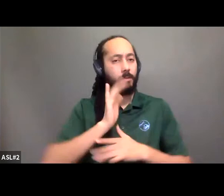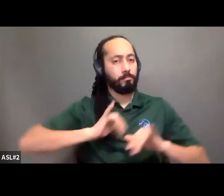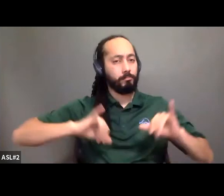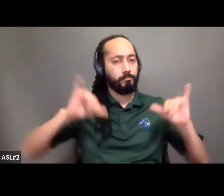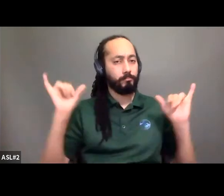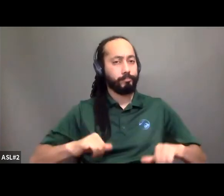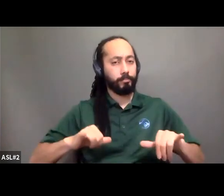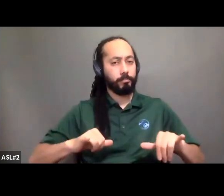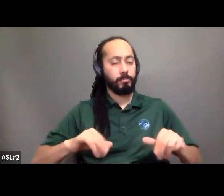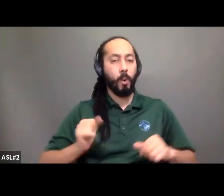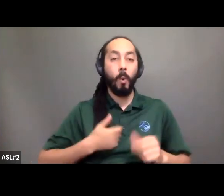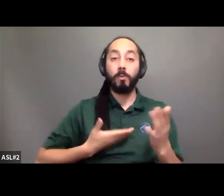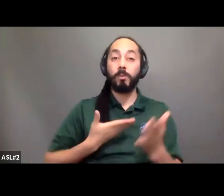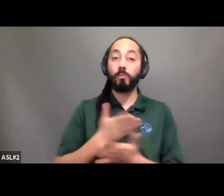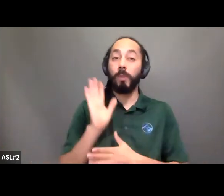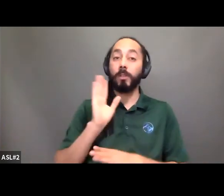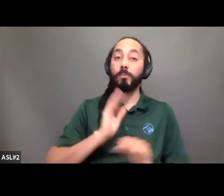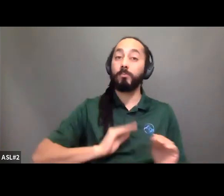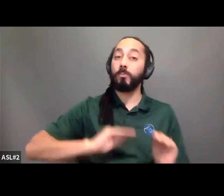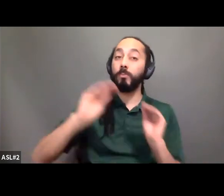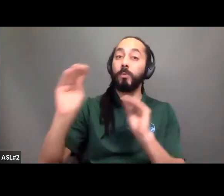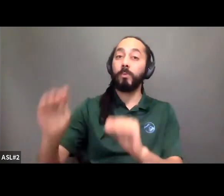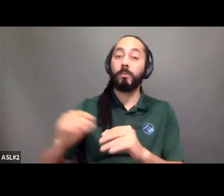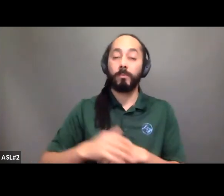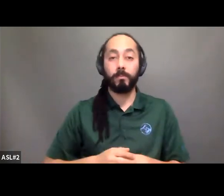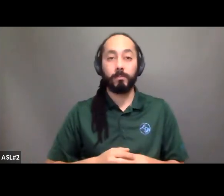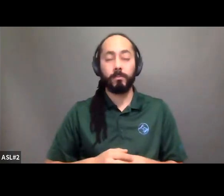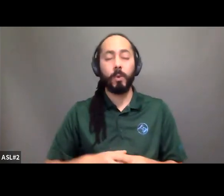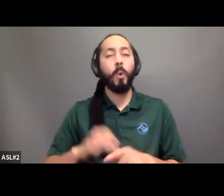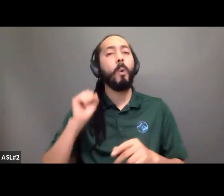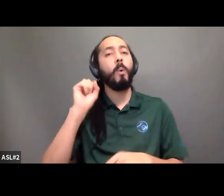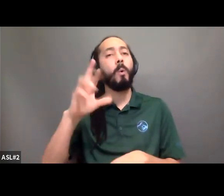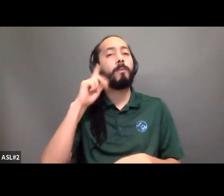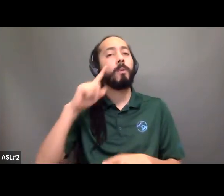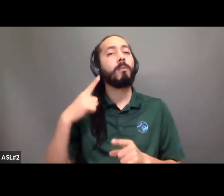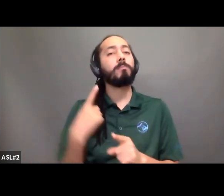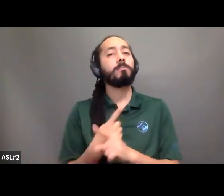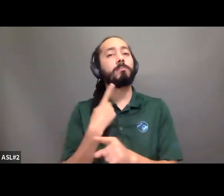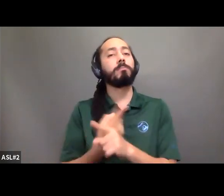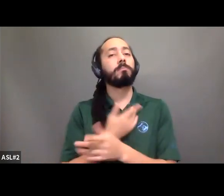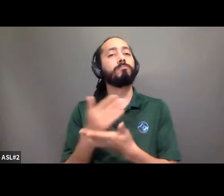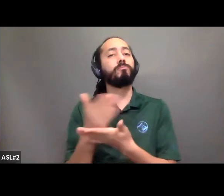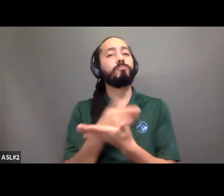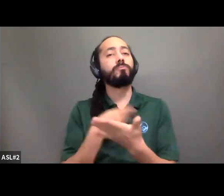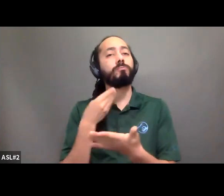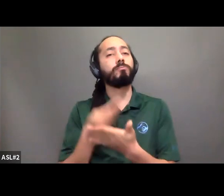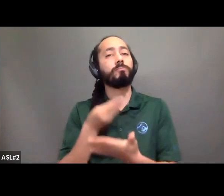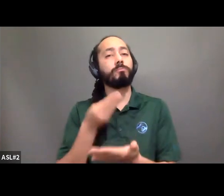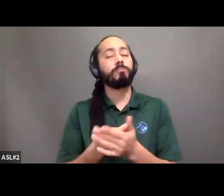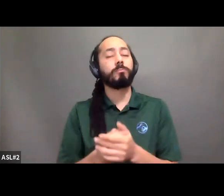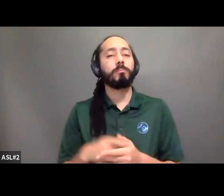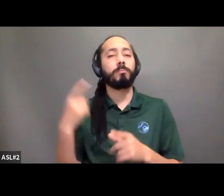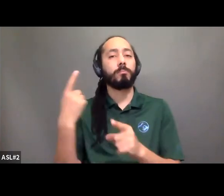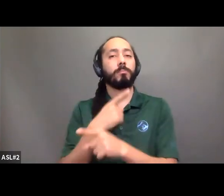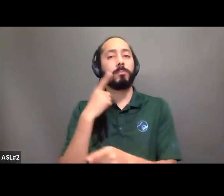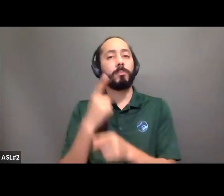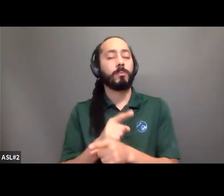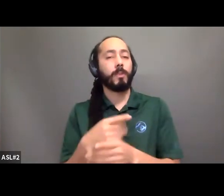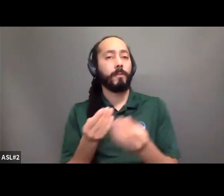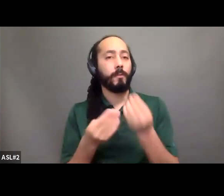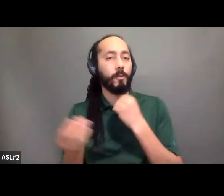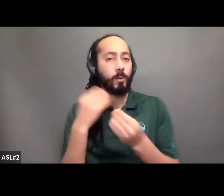to move around, for adequate income, adequate food, for protections from calamity,